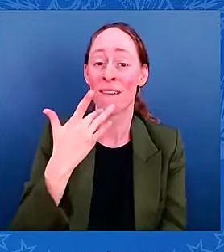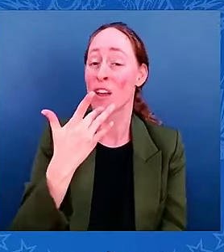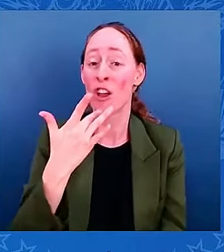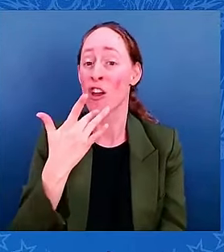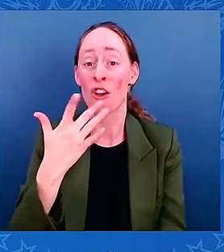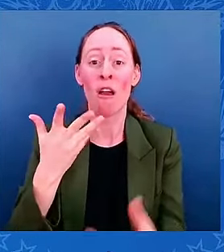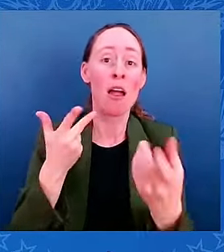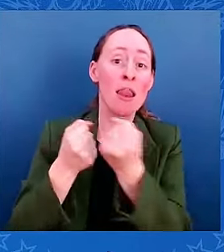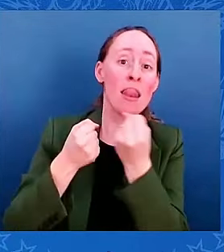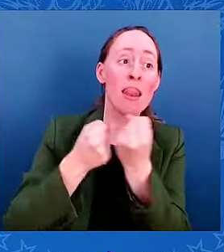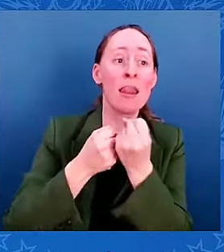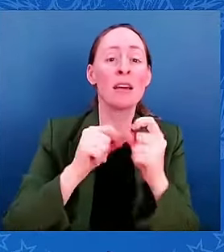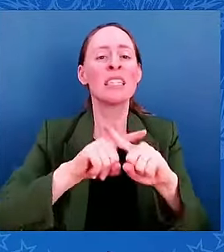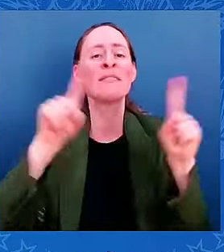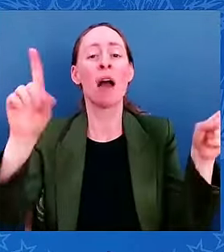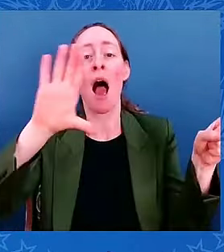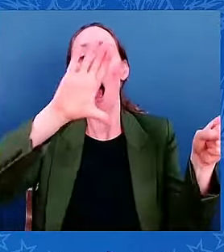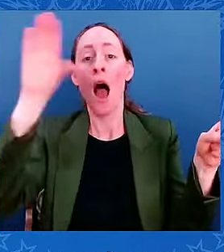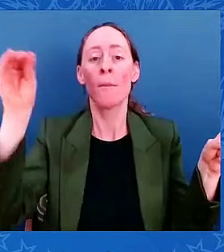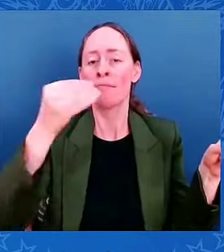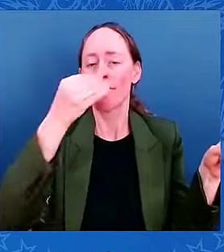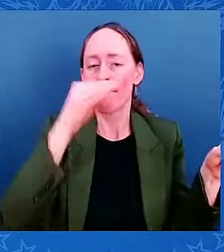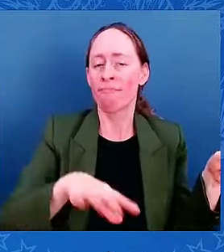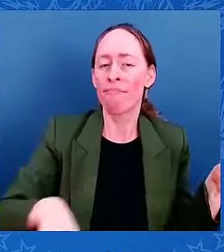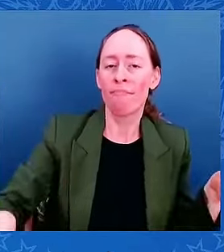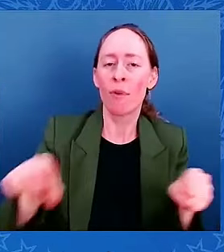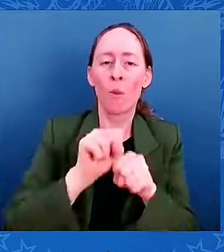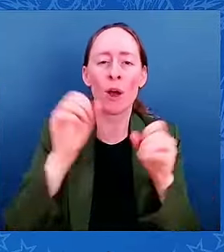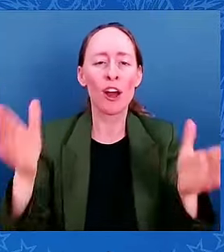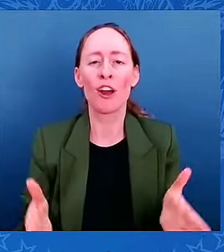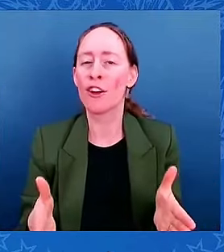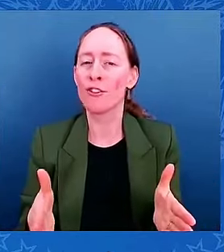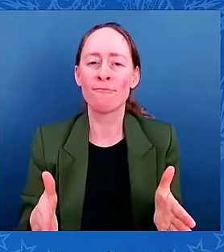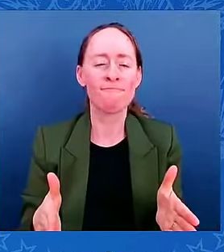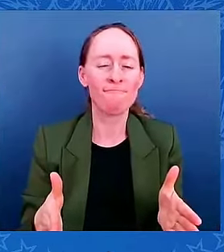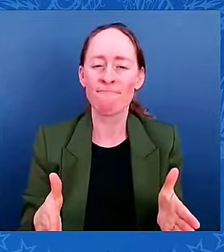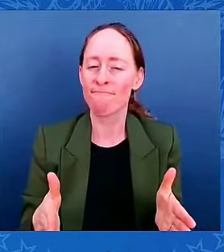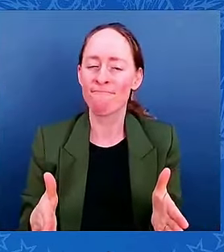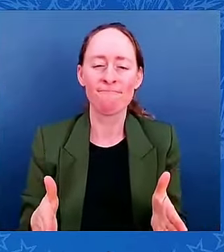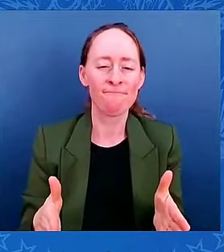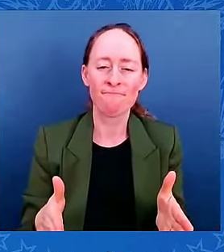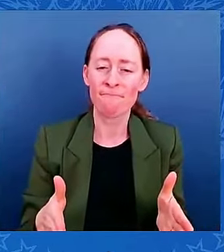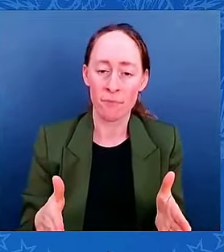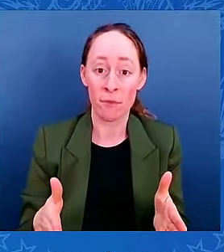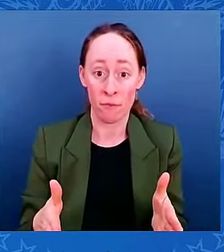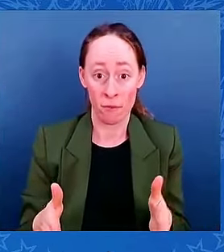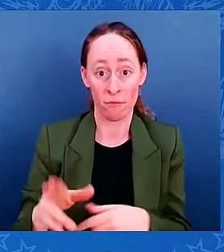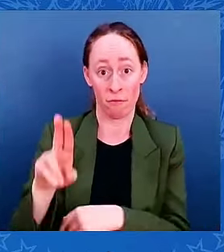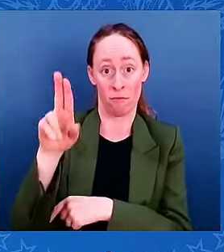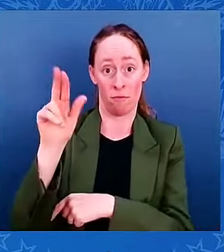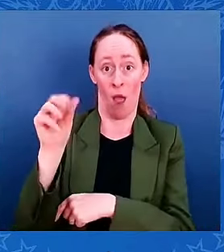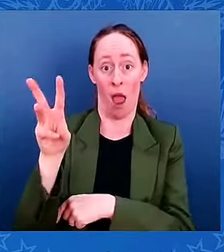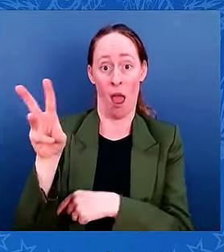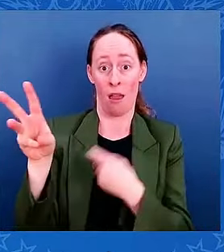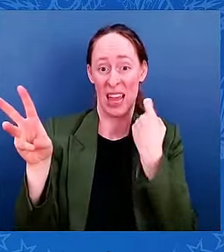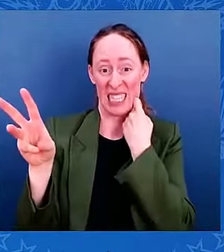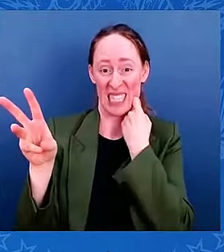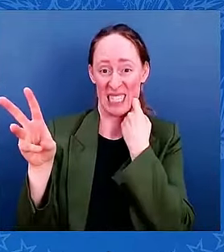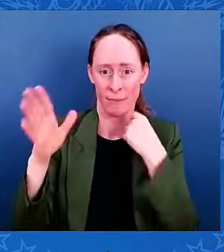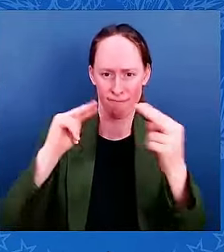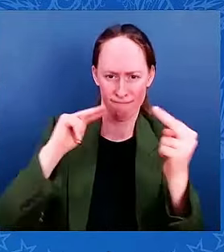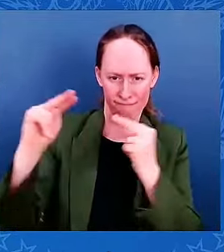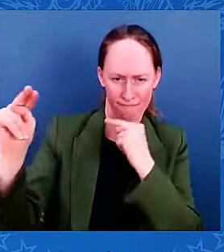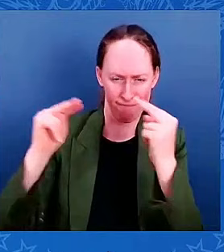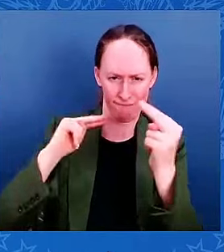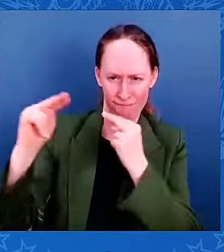Look, UAW's historic wage increases have led to virtually every automaker across the country to raise wages as well. They're not